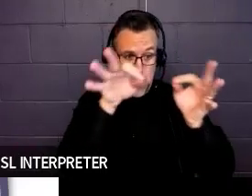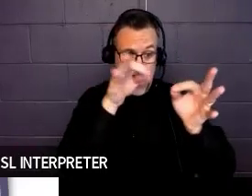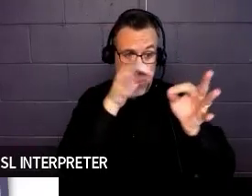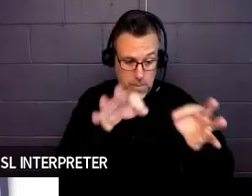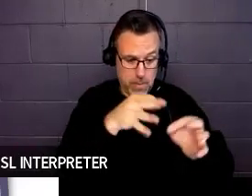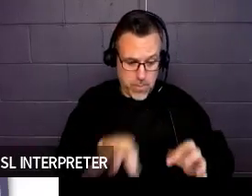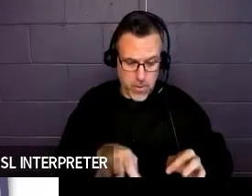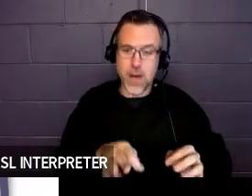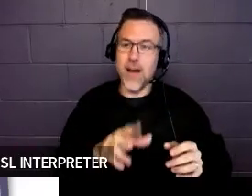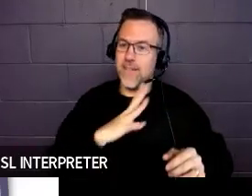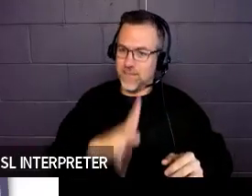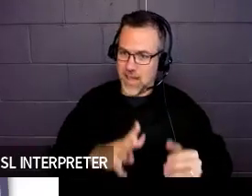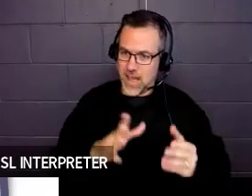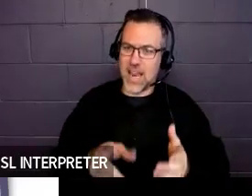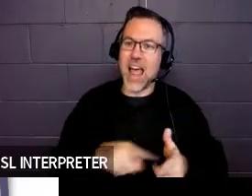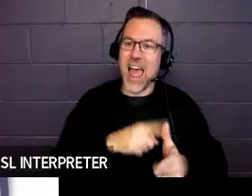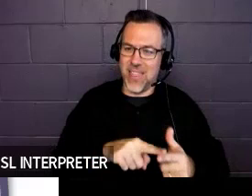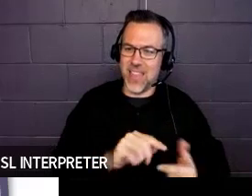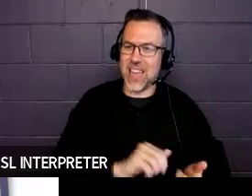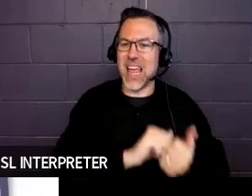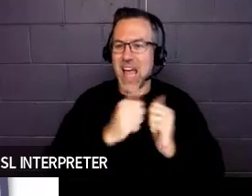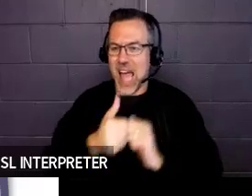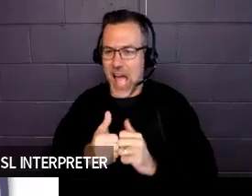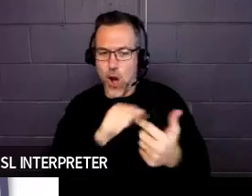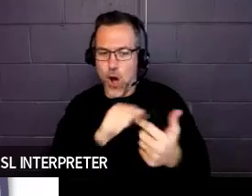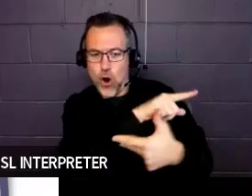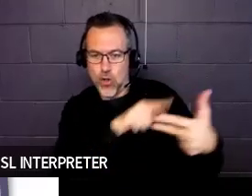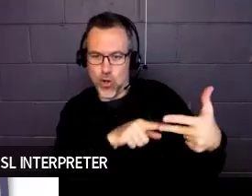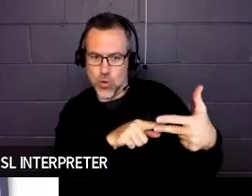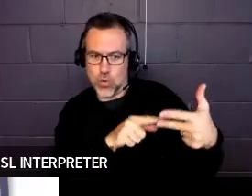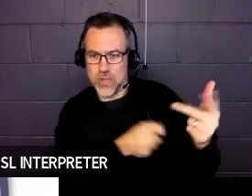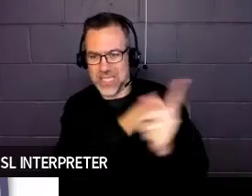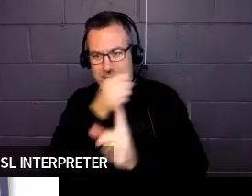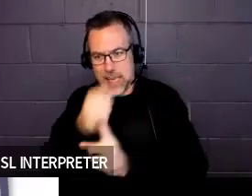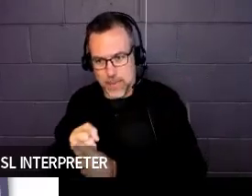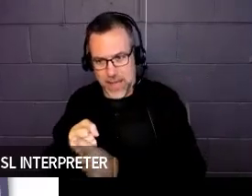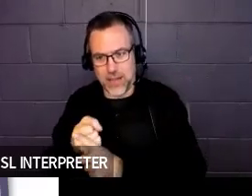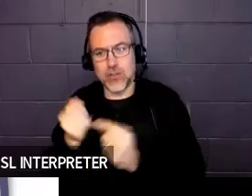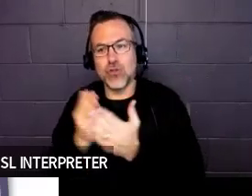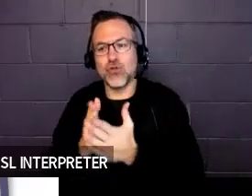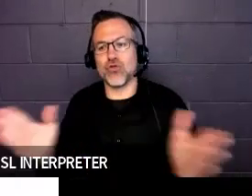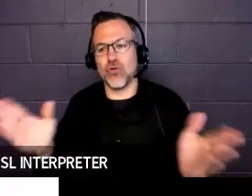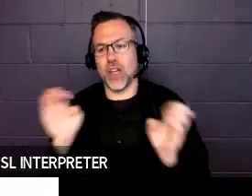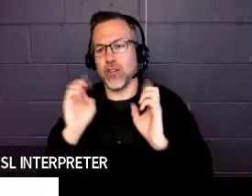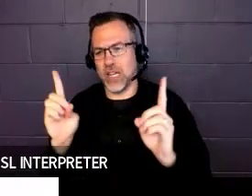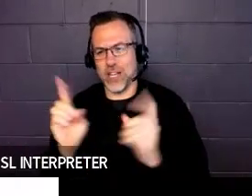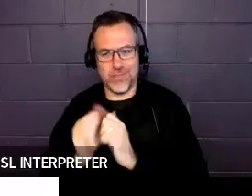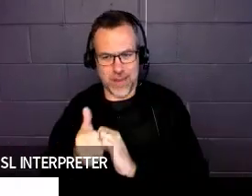statement about how it's impacting them in the general ed curriculum.